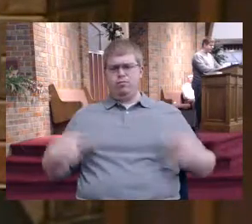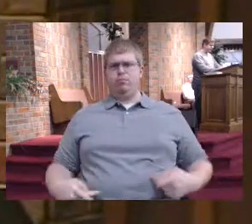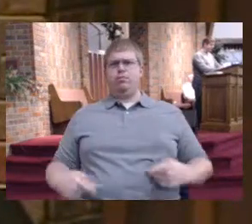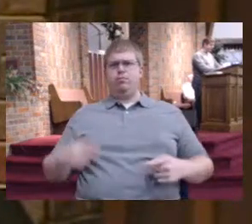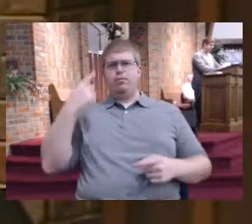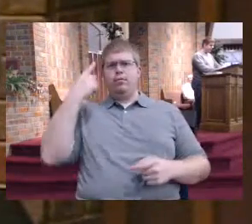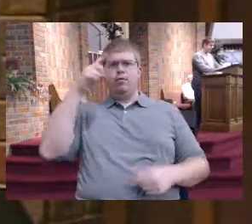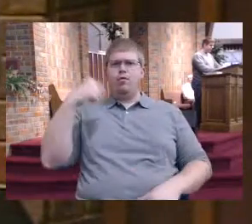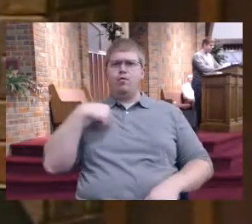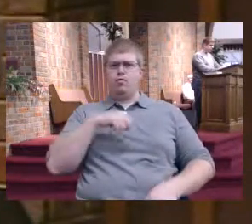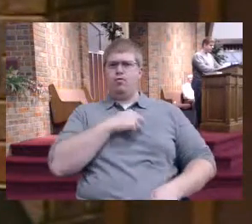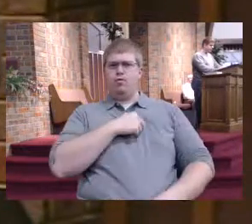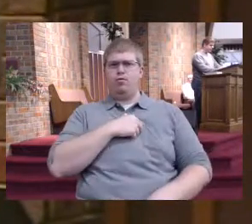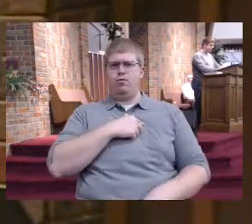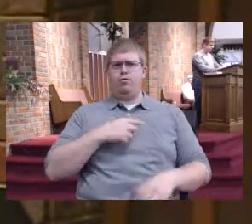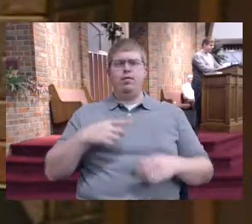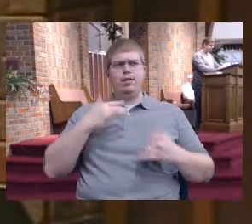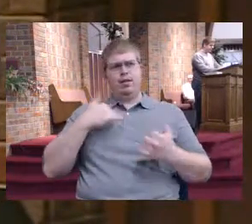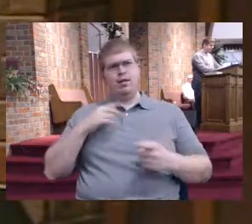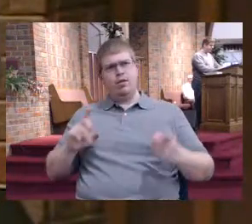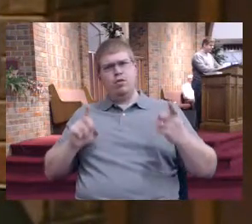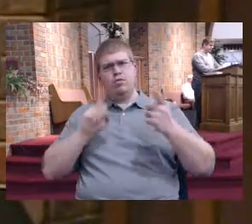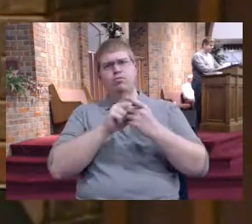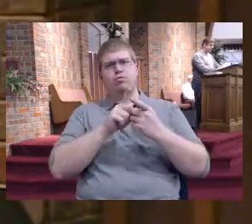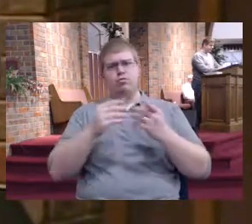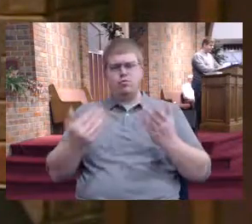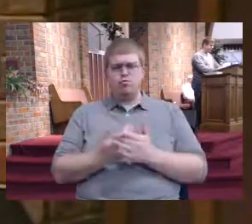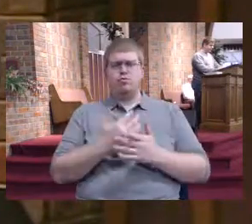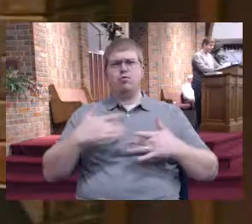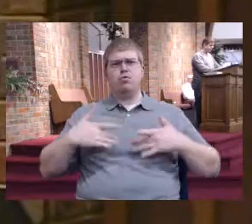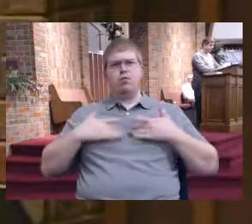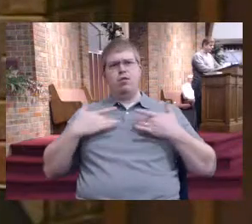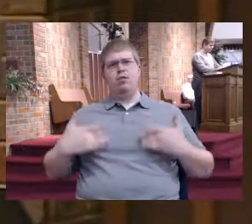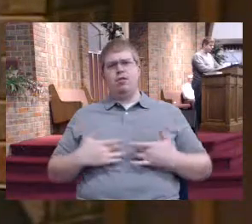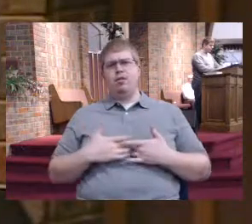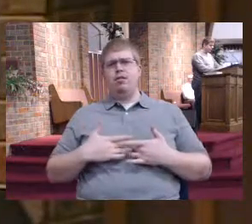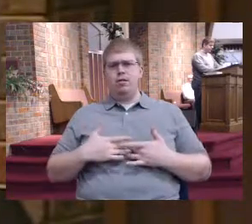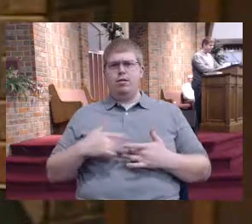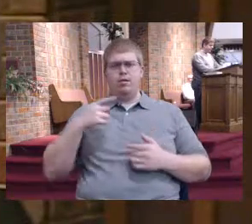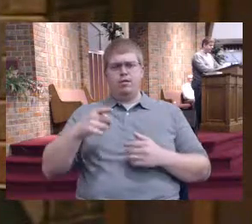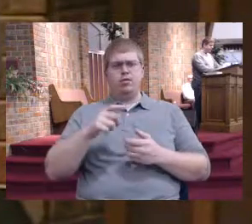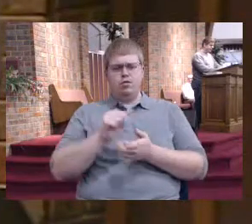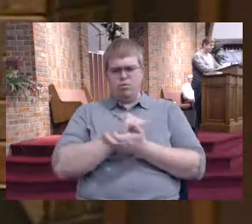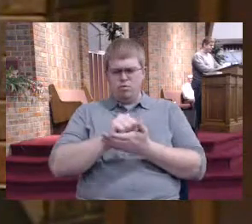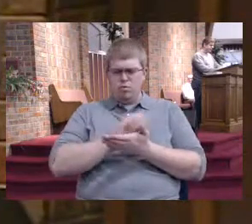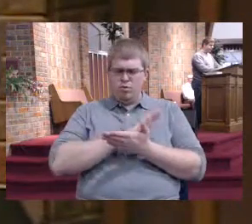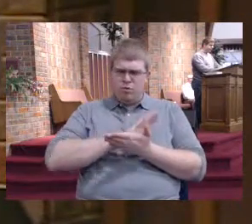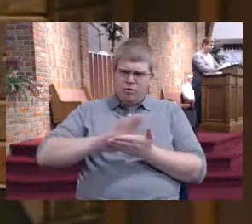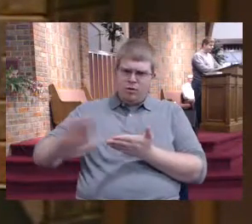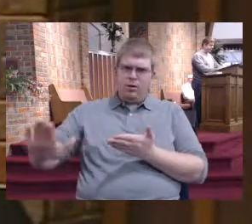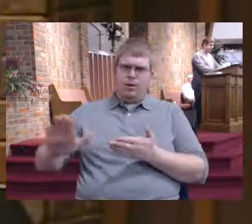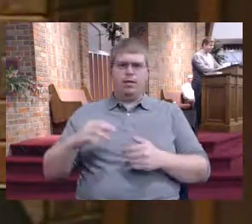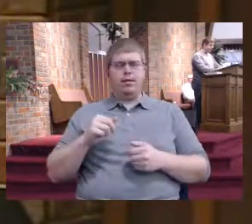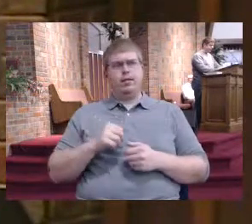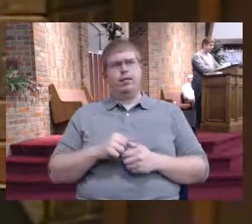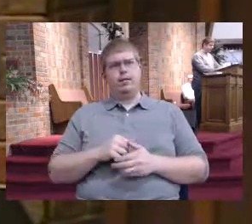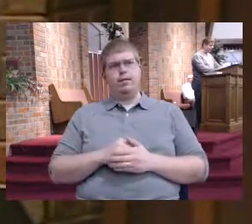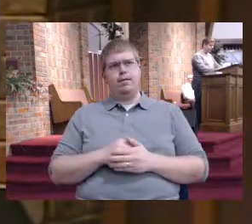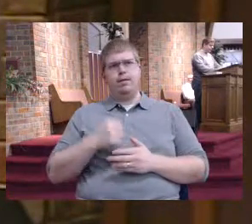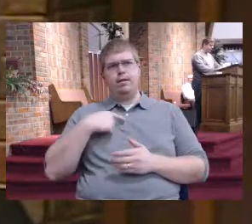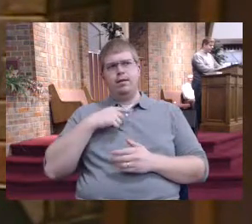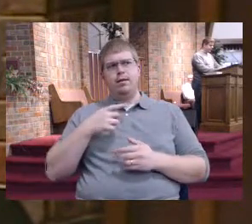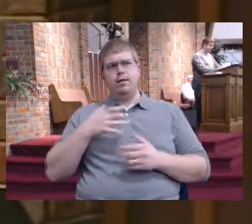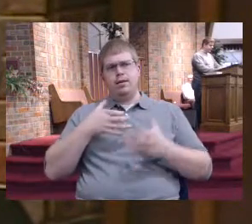of faith, having our hearts sprinkled clean from an evil conscience and our bodies washed with pure water. Let us hold fast the confession of our hope